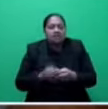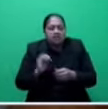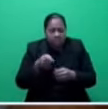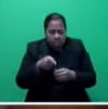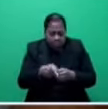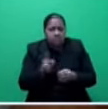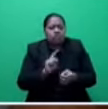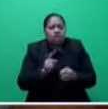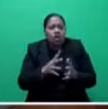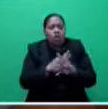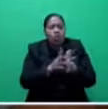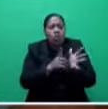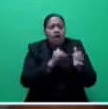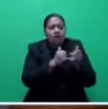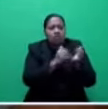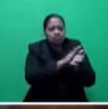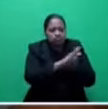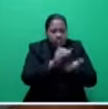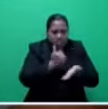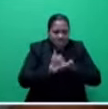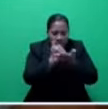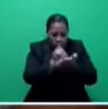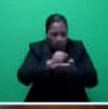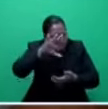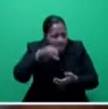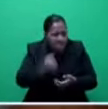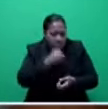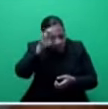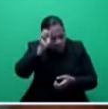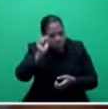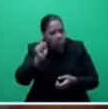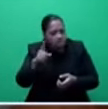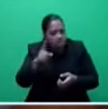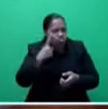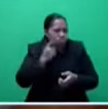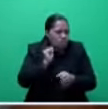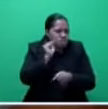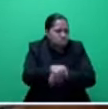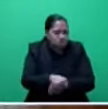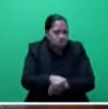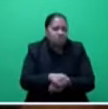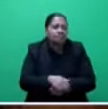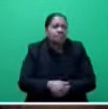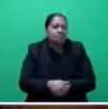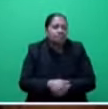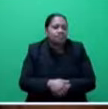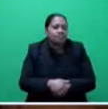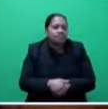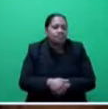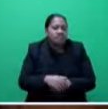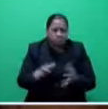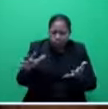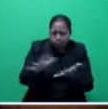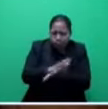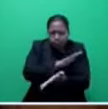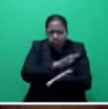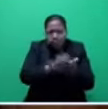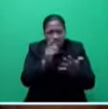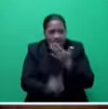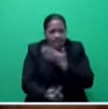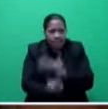WASH support, since we always need to remember what we are currently fighting. We are currently fighting a dual battle. Damages sustained from